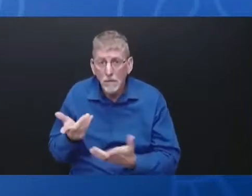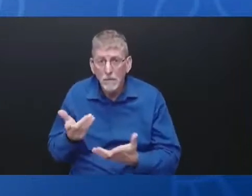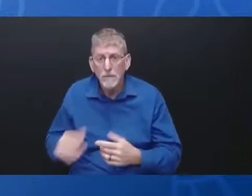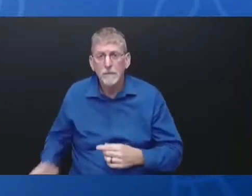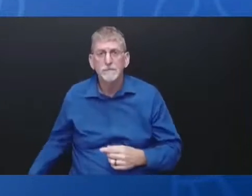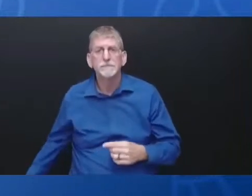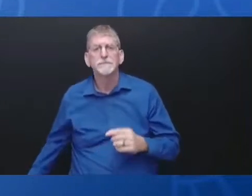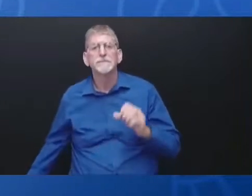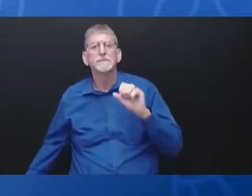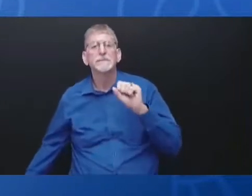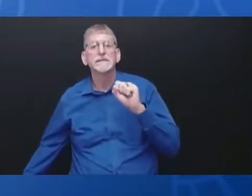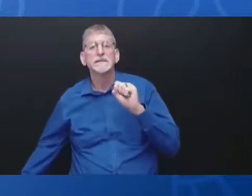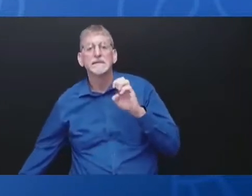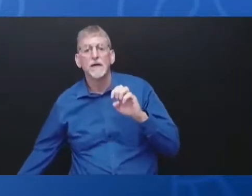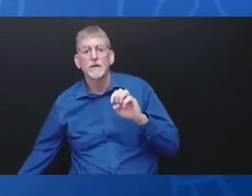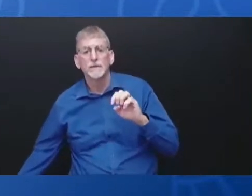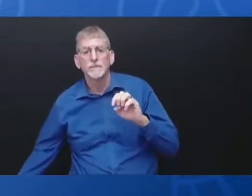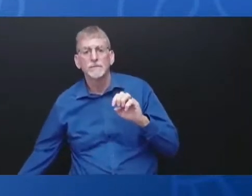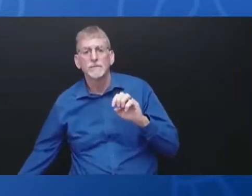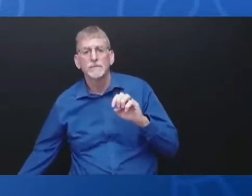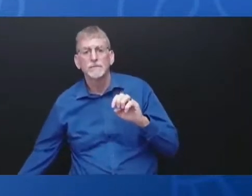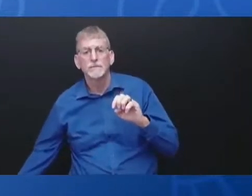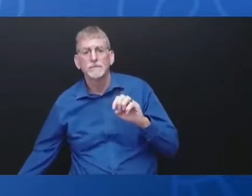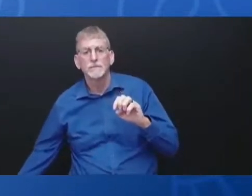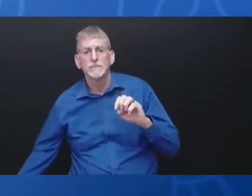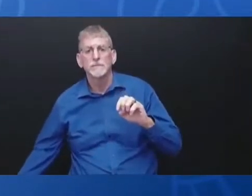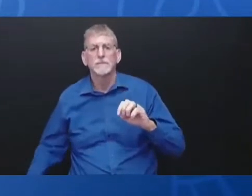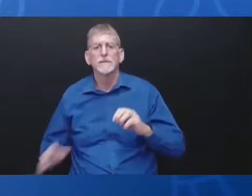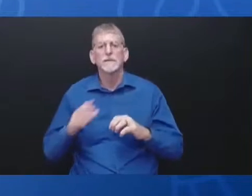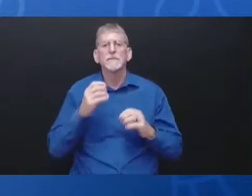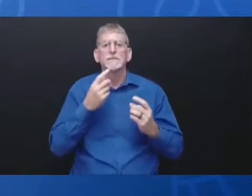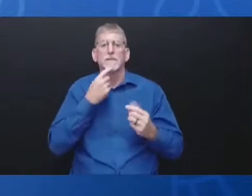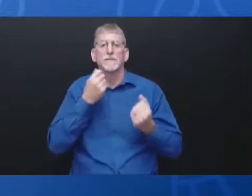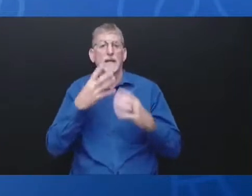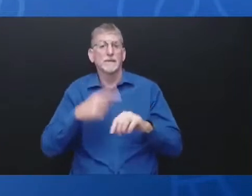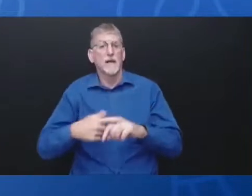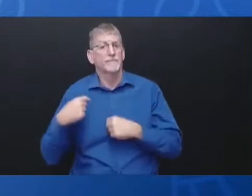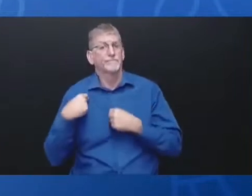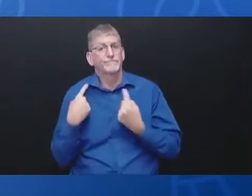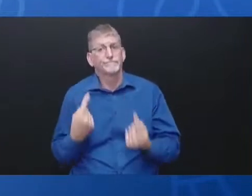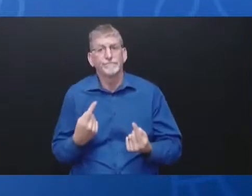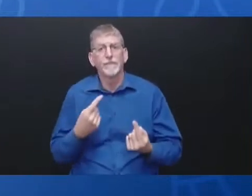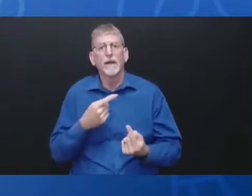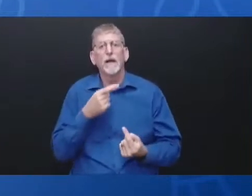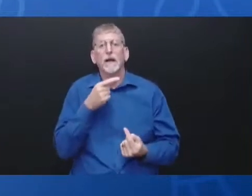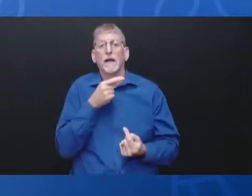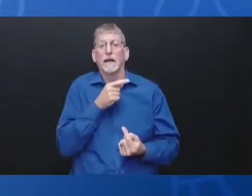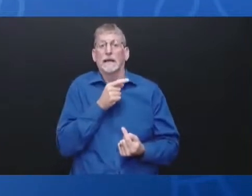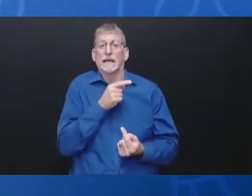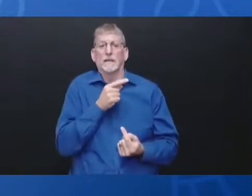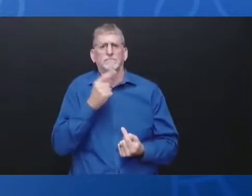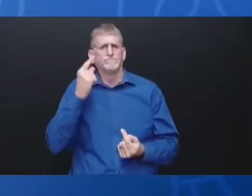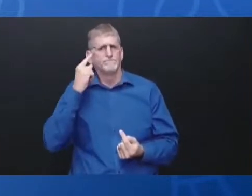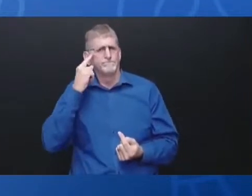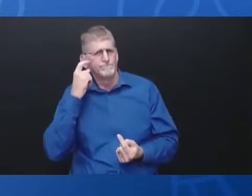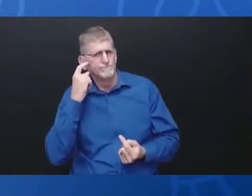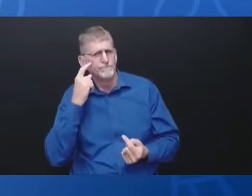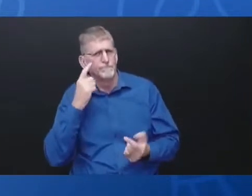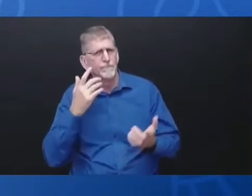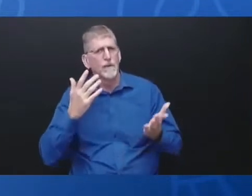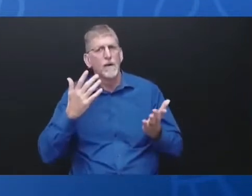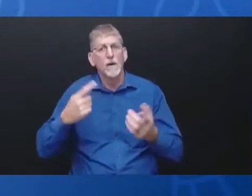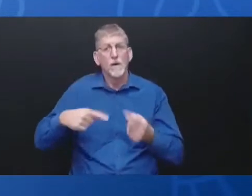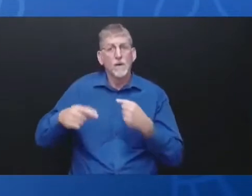is that this is about, when you think about someone applying to come into the country to get a visa, if you were to